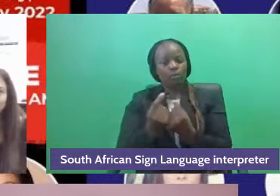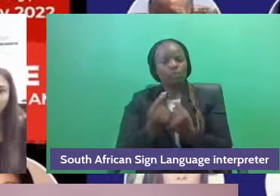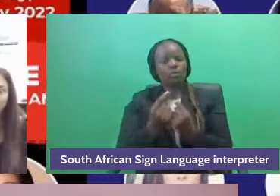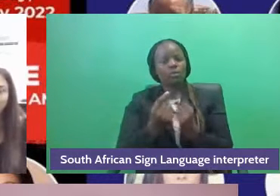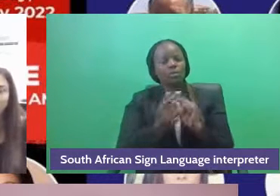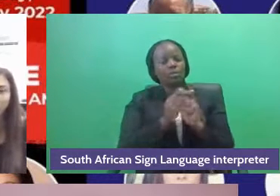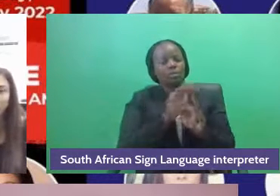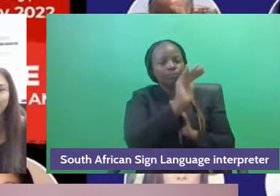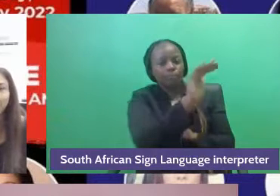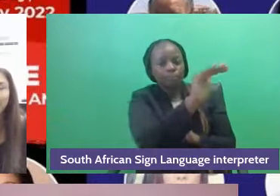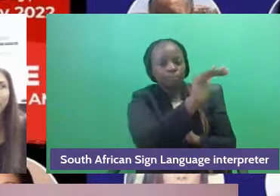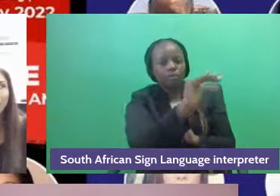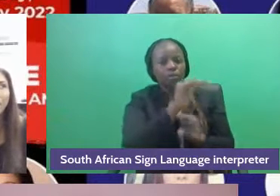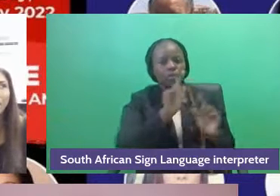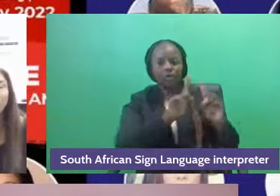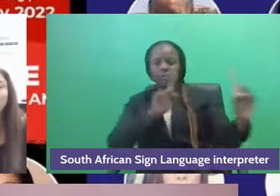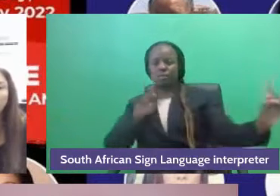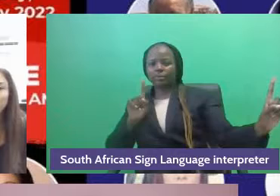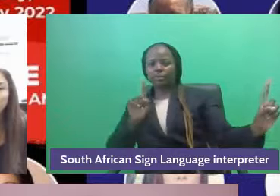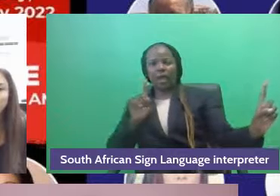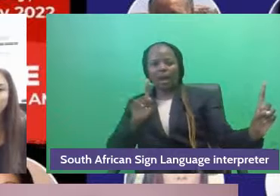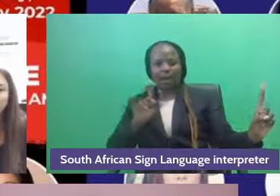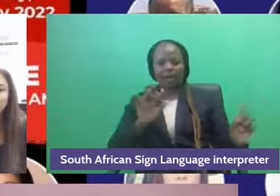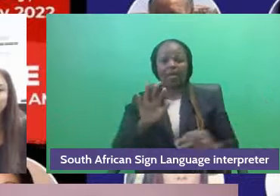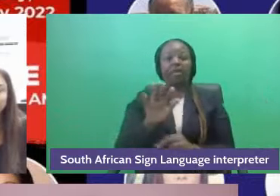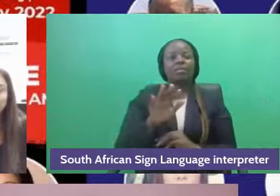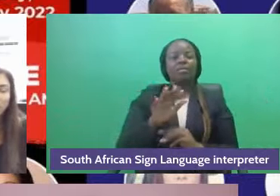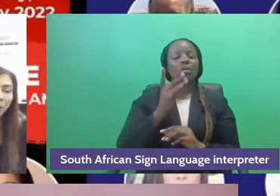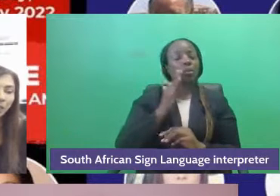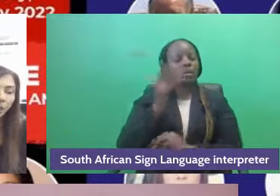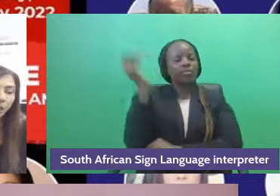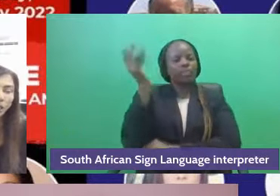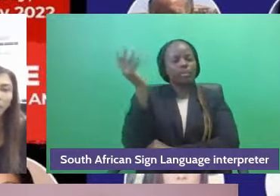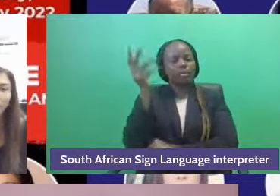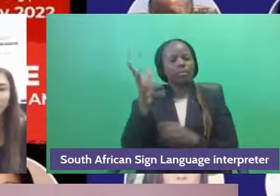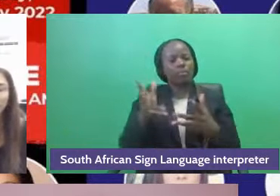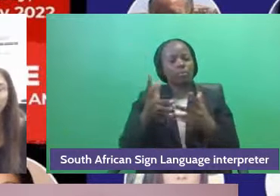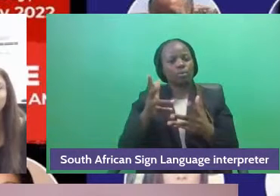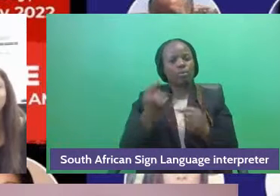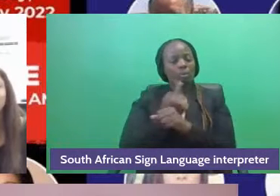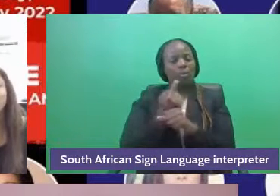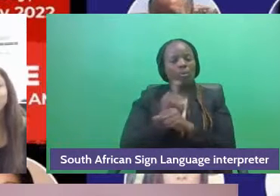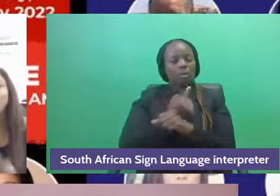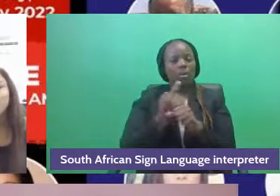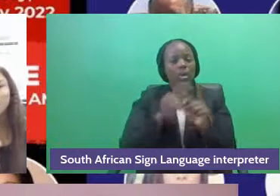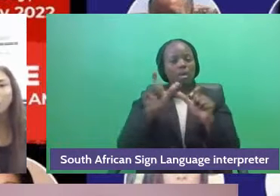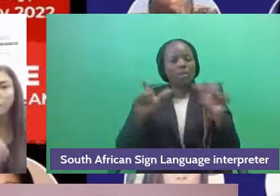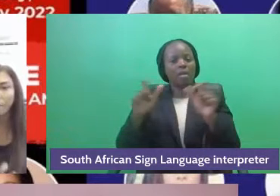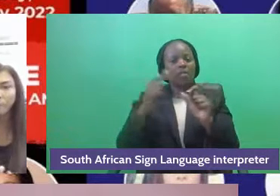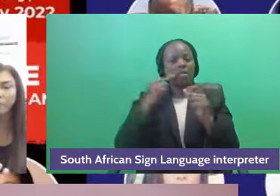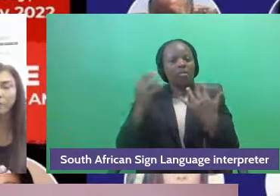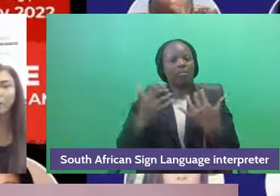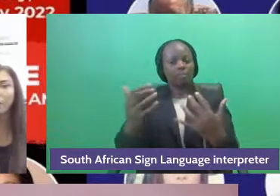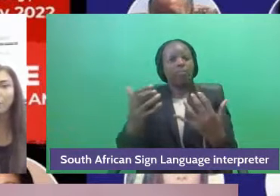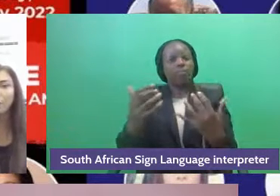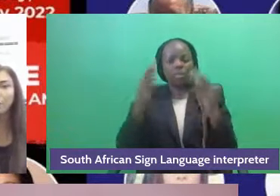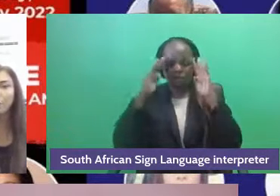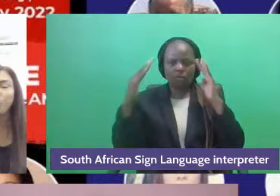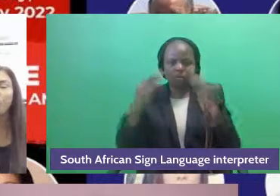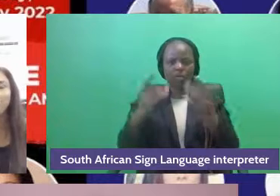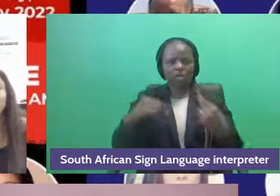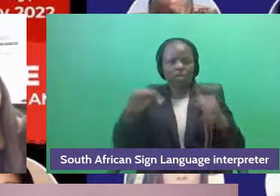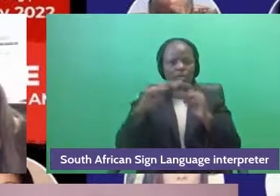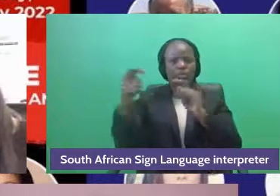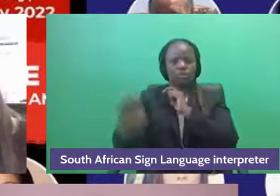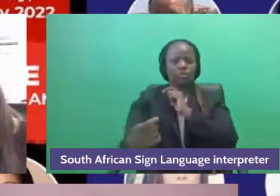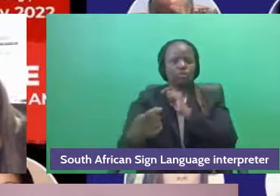rather than away from them. And when we do these presentations, I always say to the deaf audience, let's change our focus, because, you know,